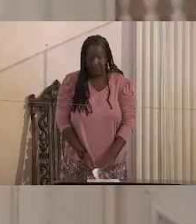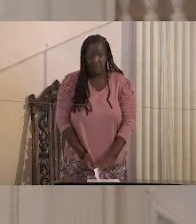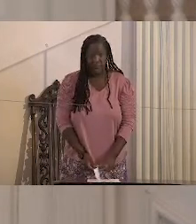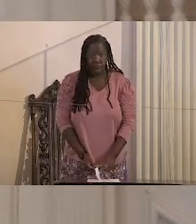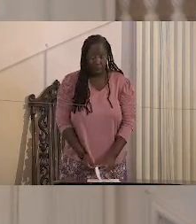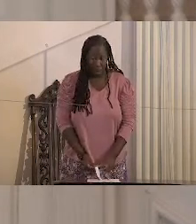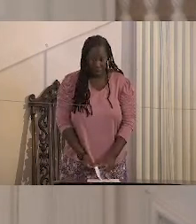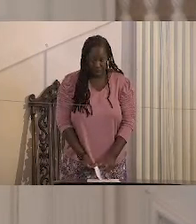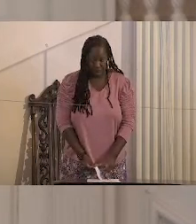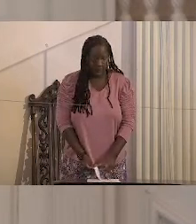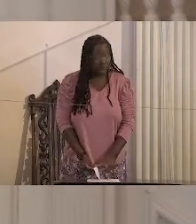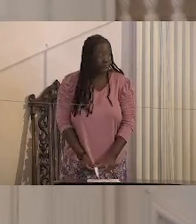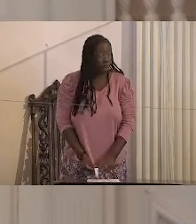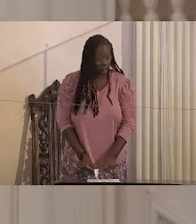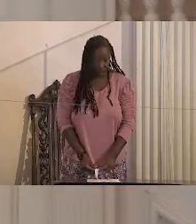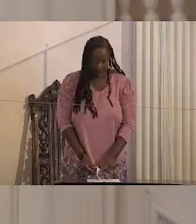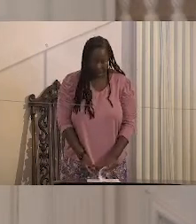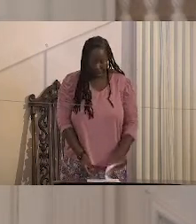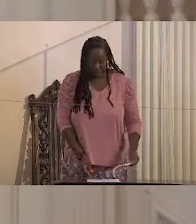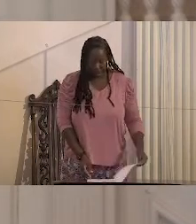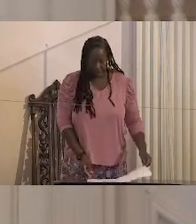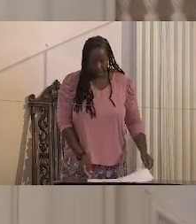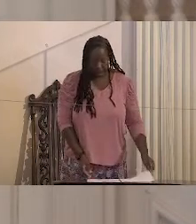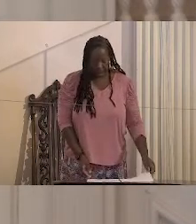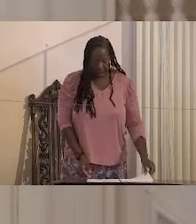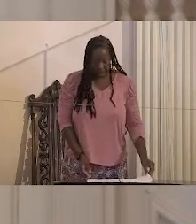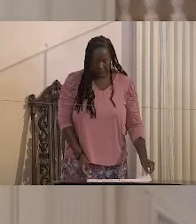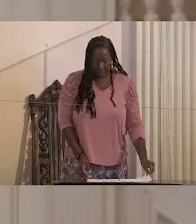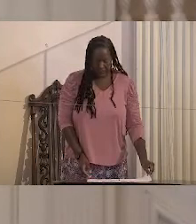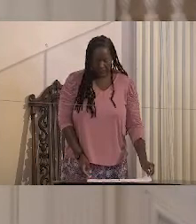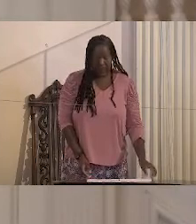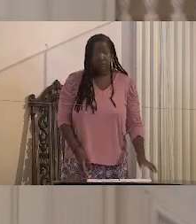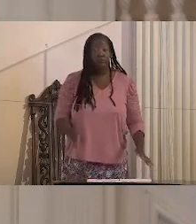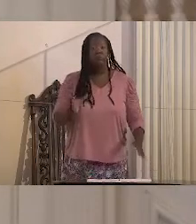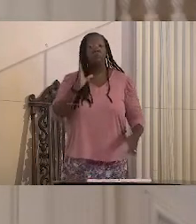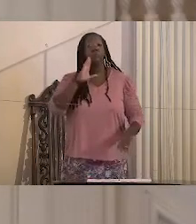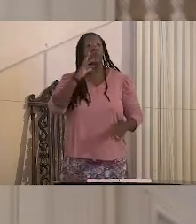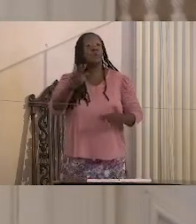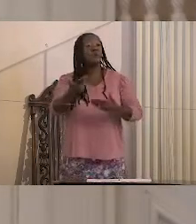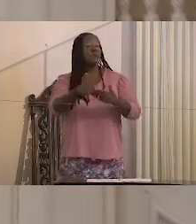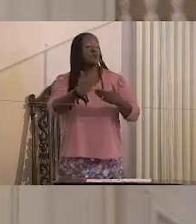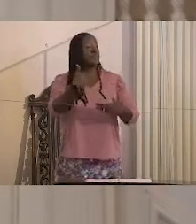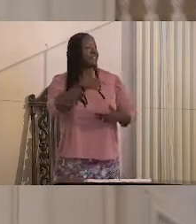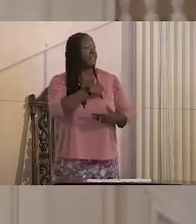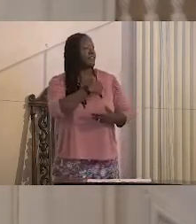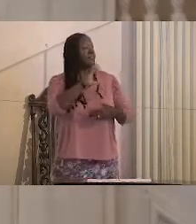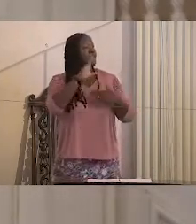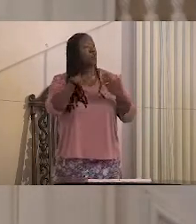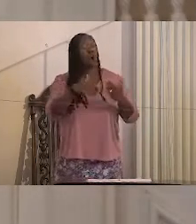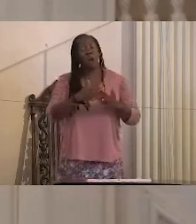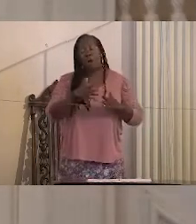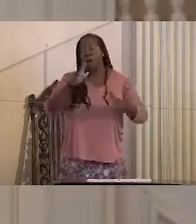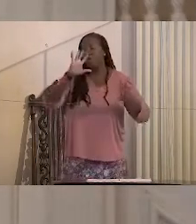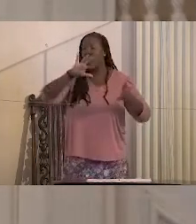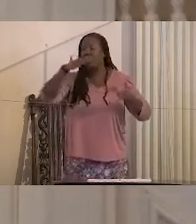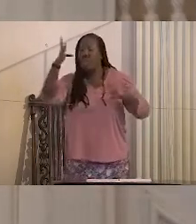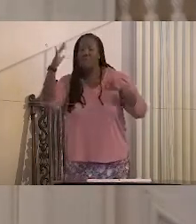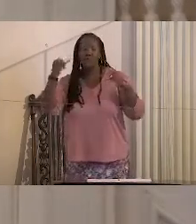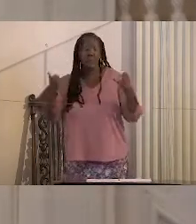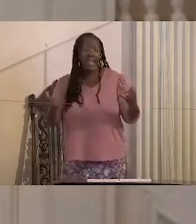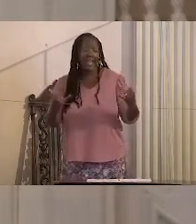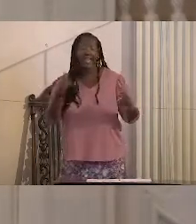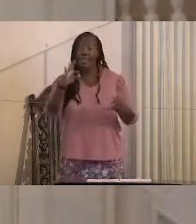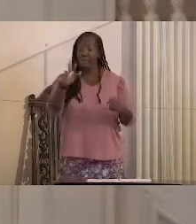Let's join together with our opening hymn, number 90. From all the fret and fever of the day, if you are comfortable